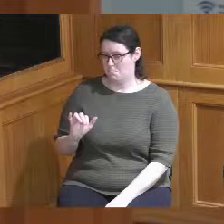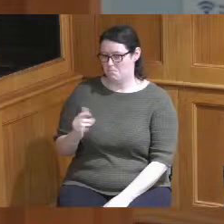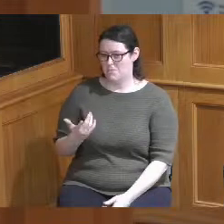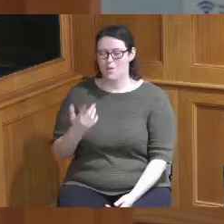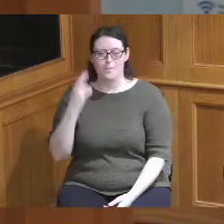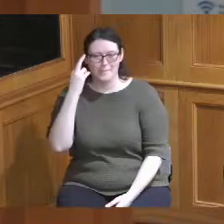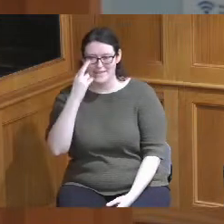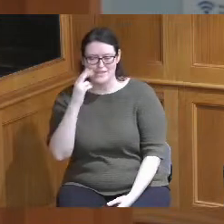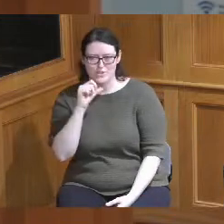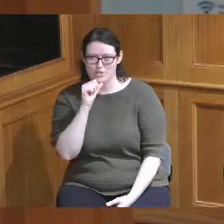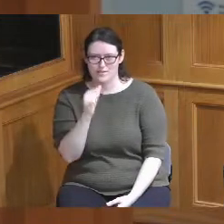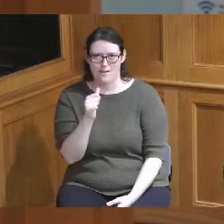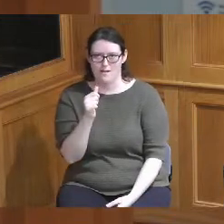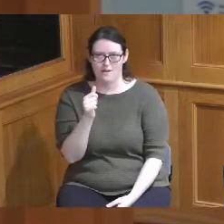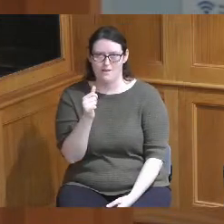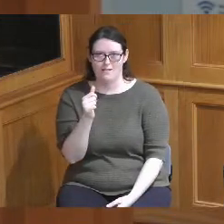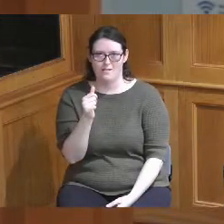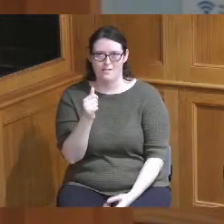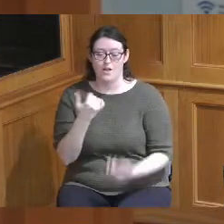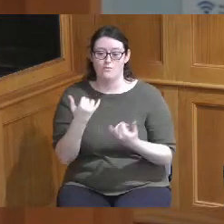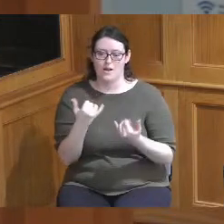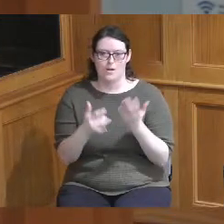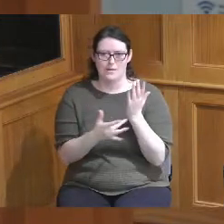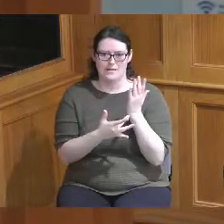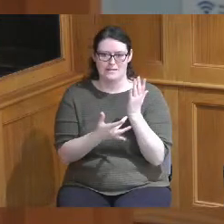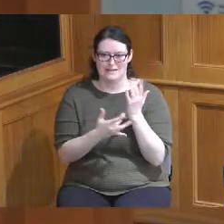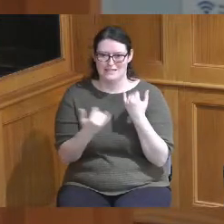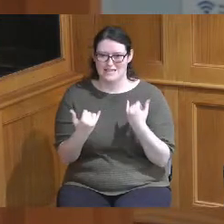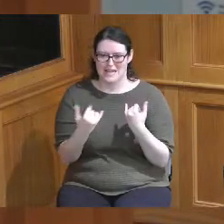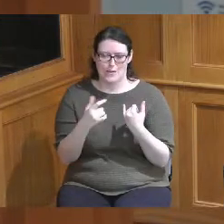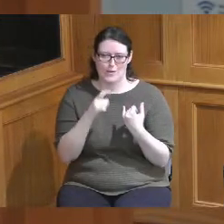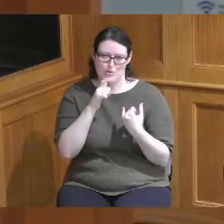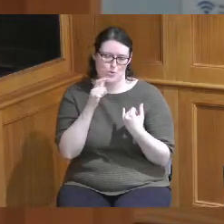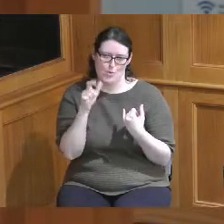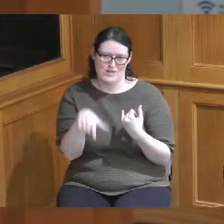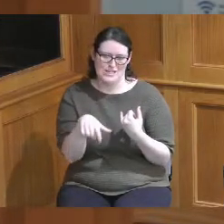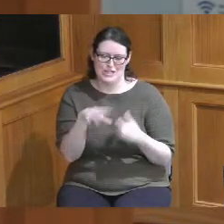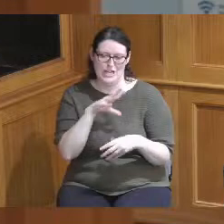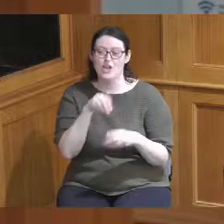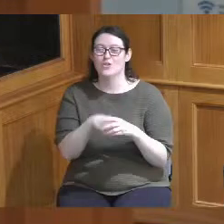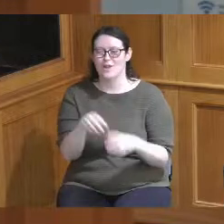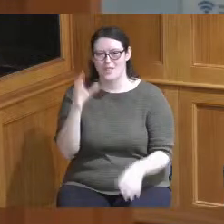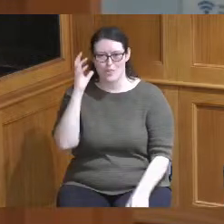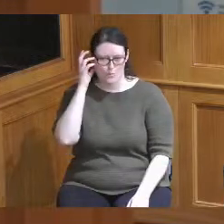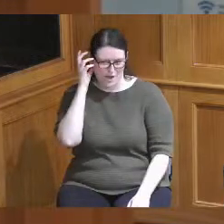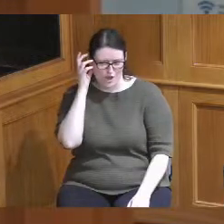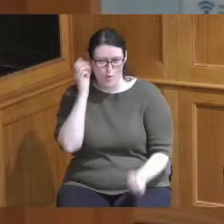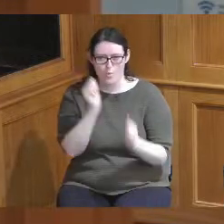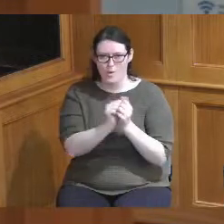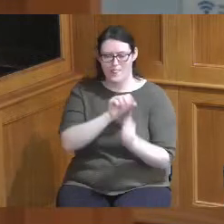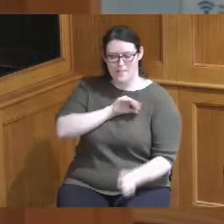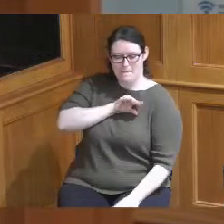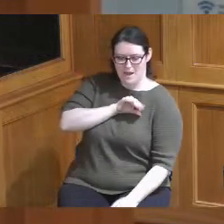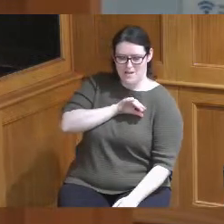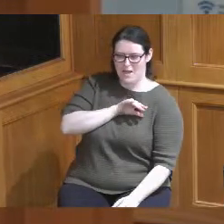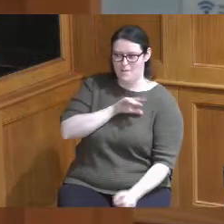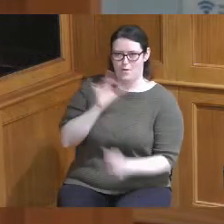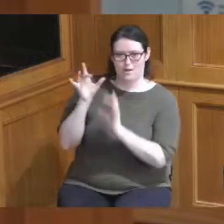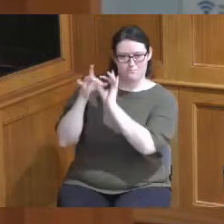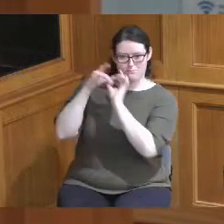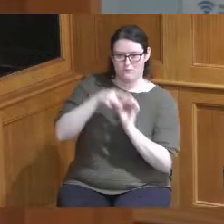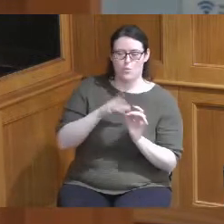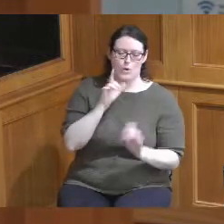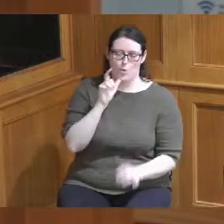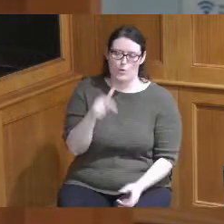just because there's not, like, as it stands with the technology today, there's not a need to integrate like the radio with the body camera, as an example.